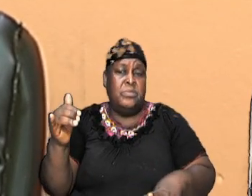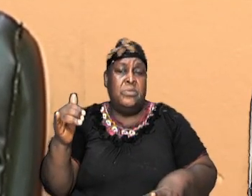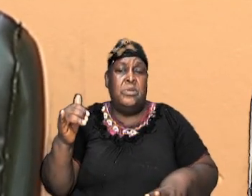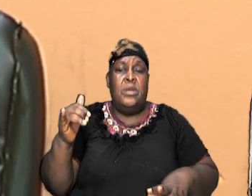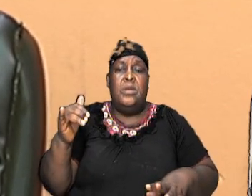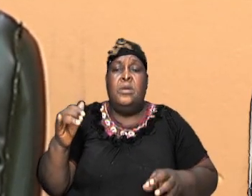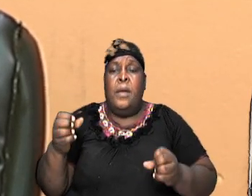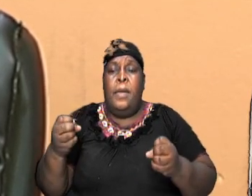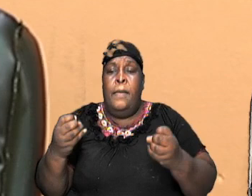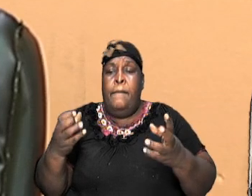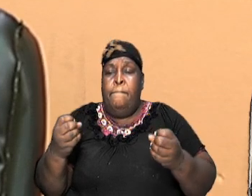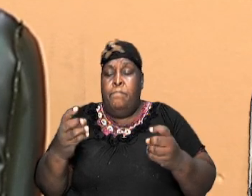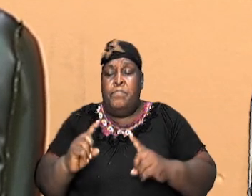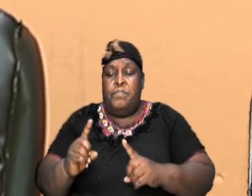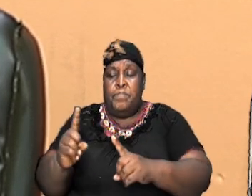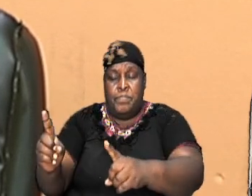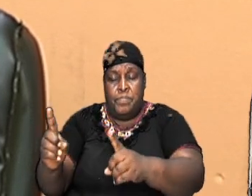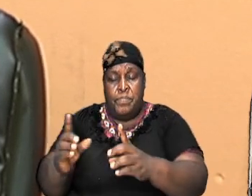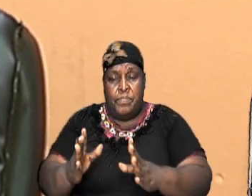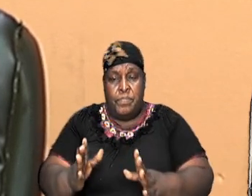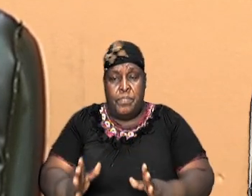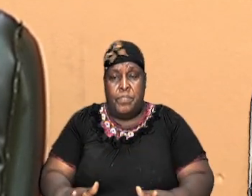the majority of his disciples that was